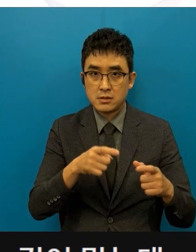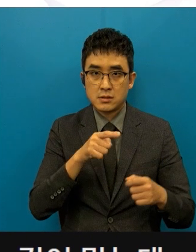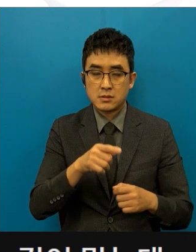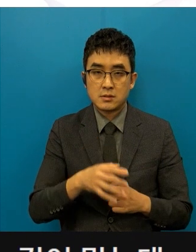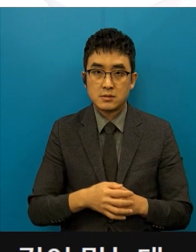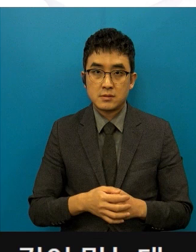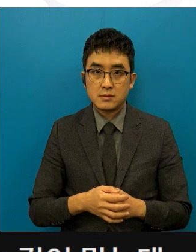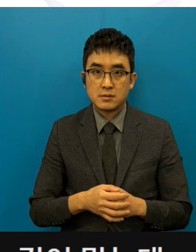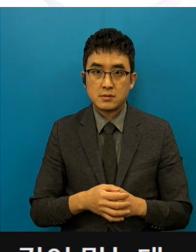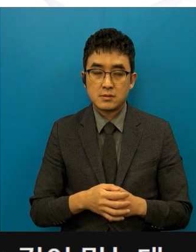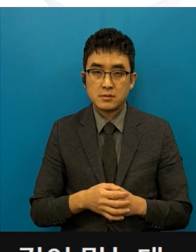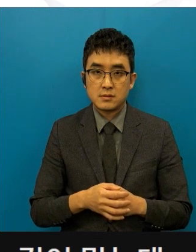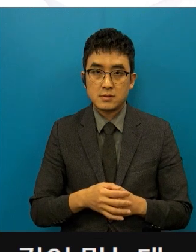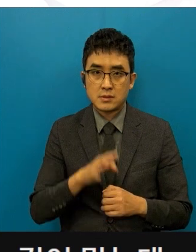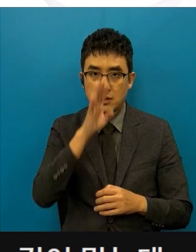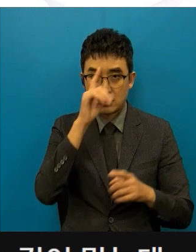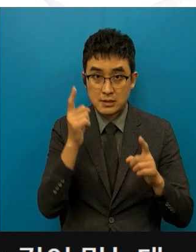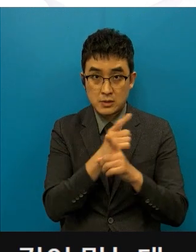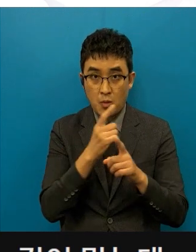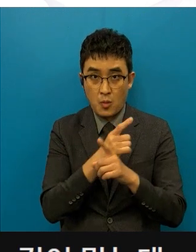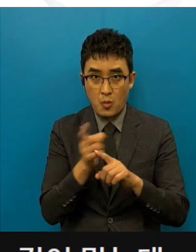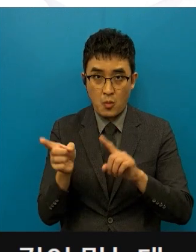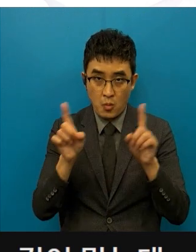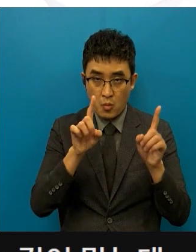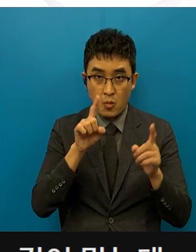Yes, this act even